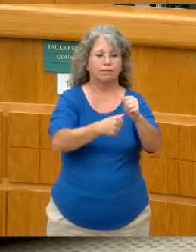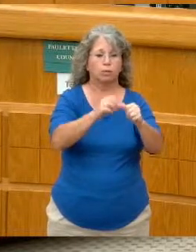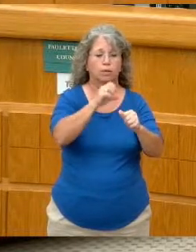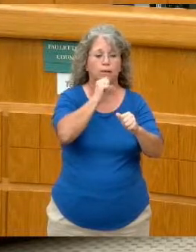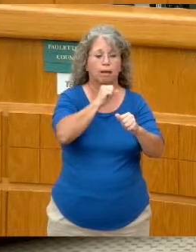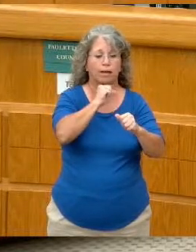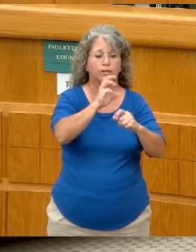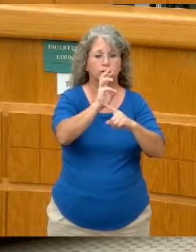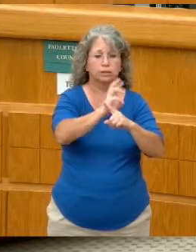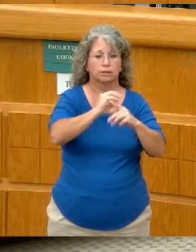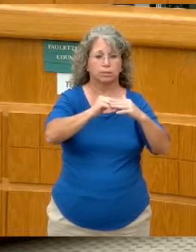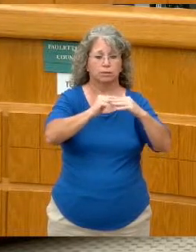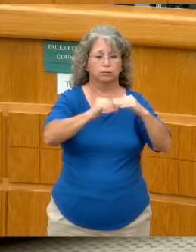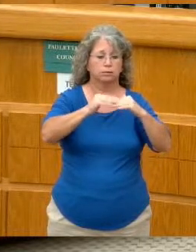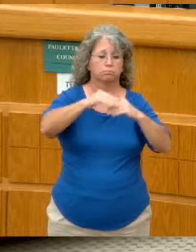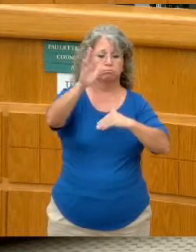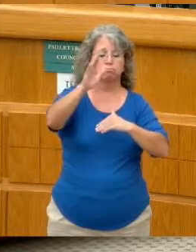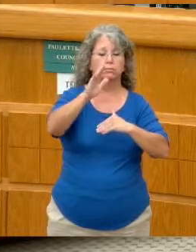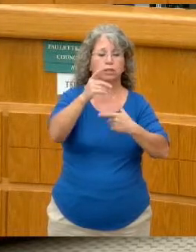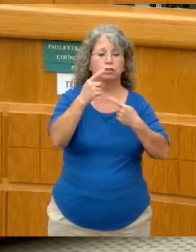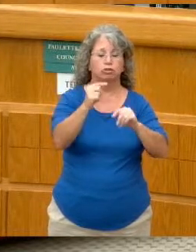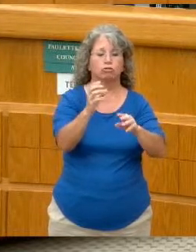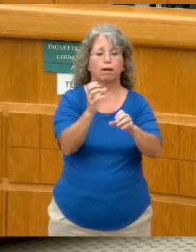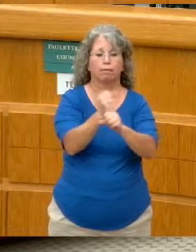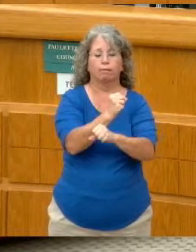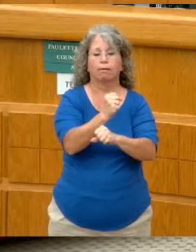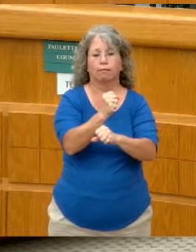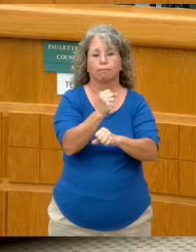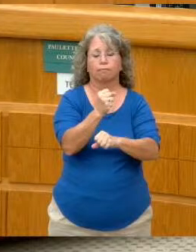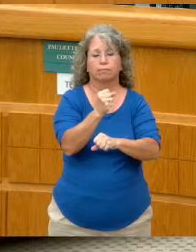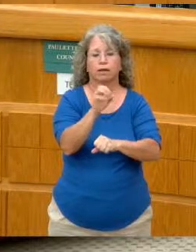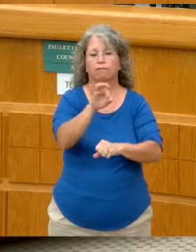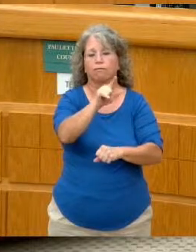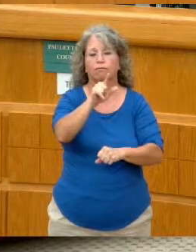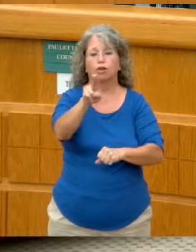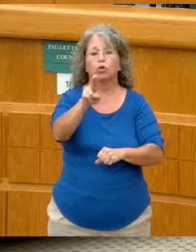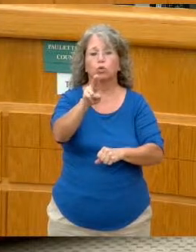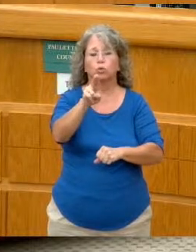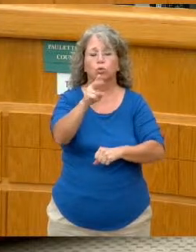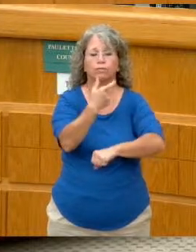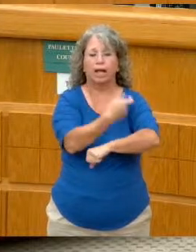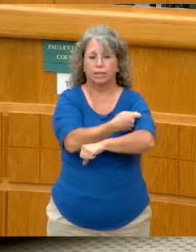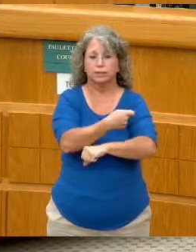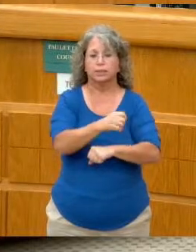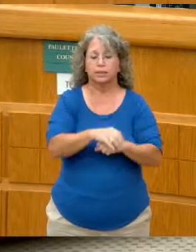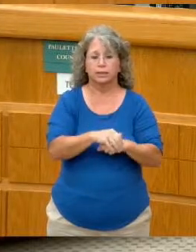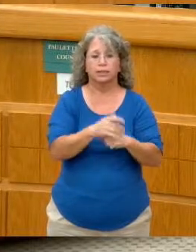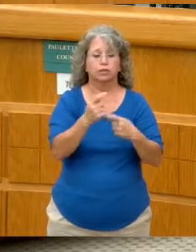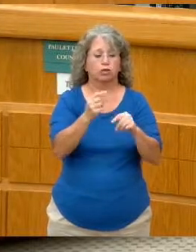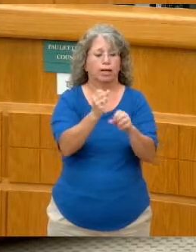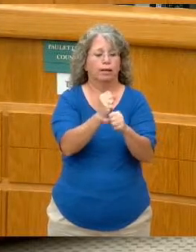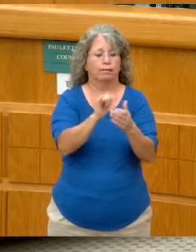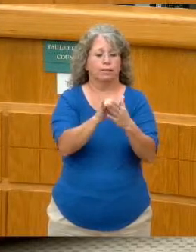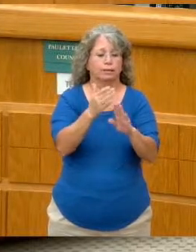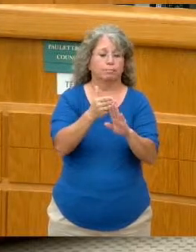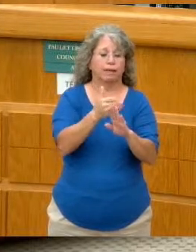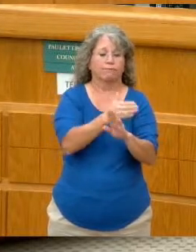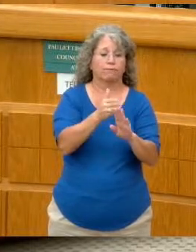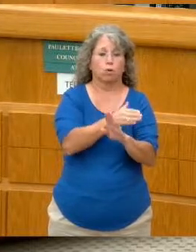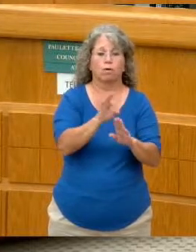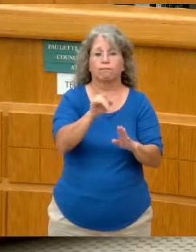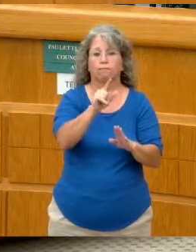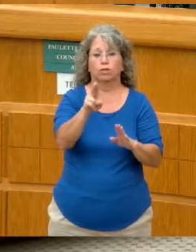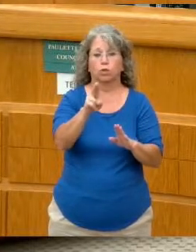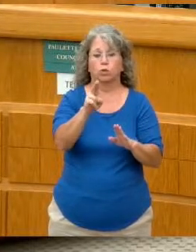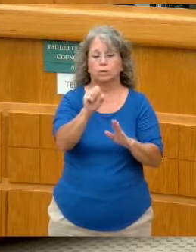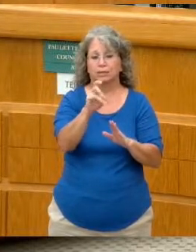Try to get it a few weeks before flu season starts so you can build up some immunity. Flu